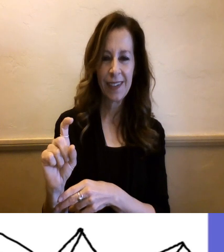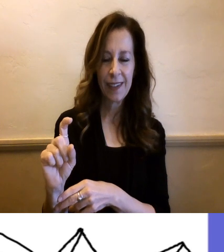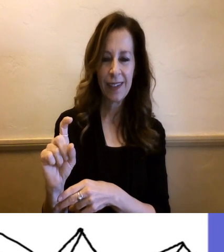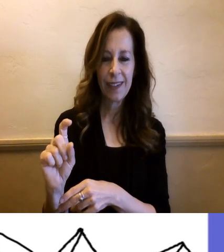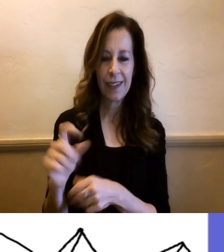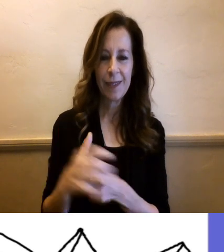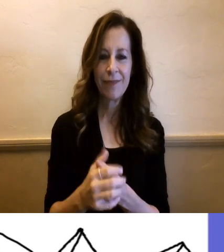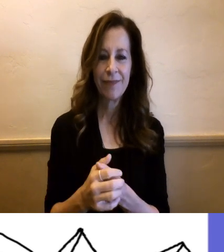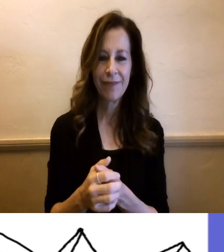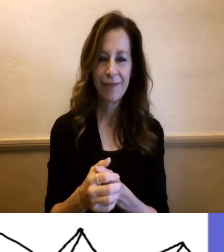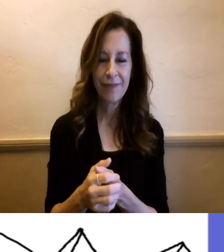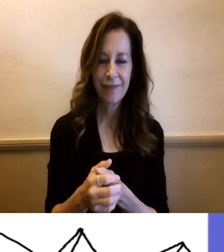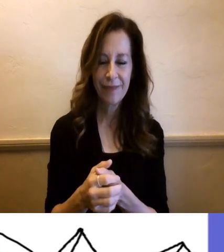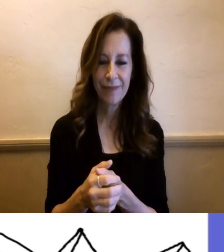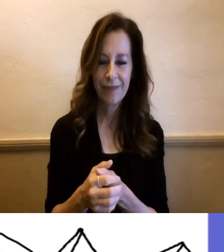around,